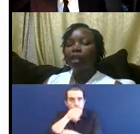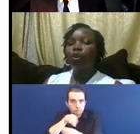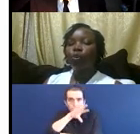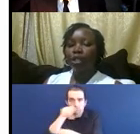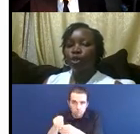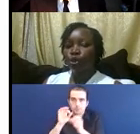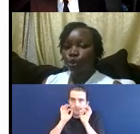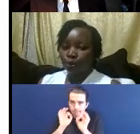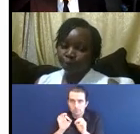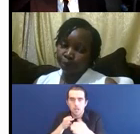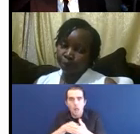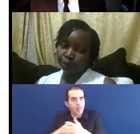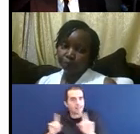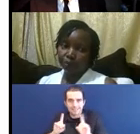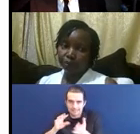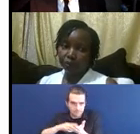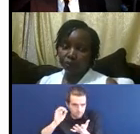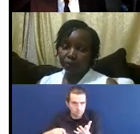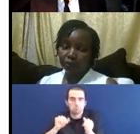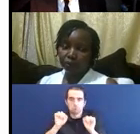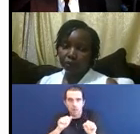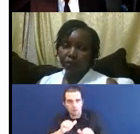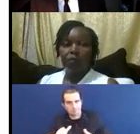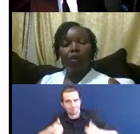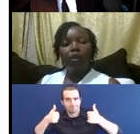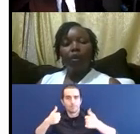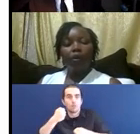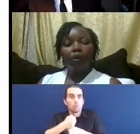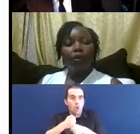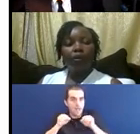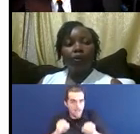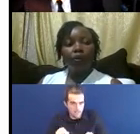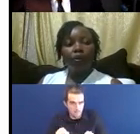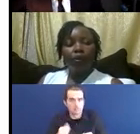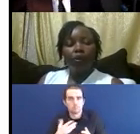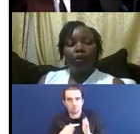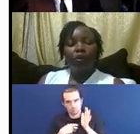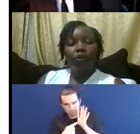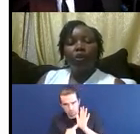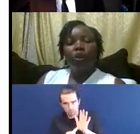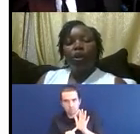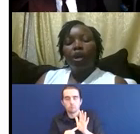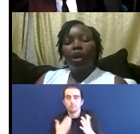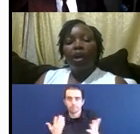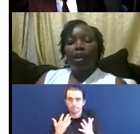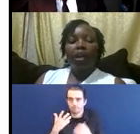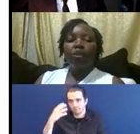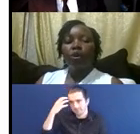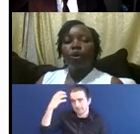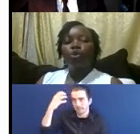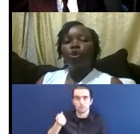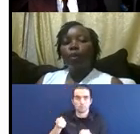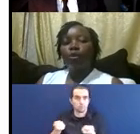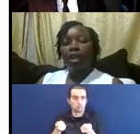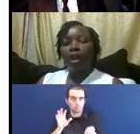made and committed to. Thank you. And now I'll pass you on to talk about the language we use. I'll go